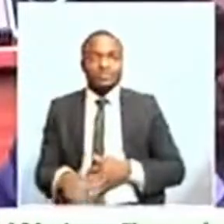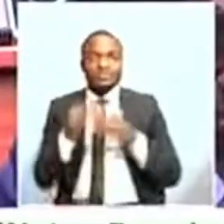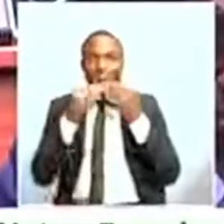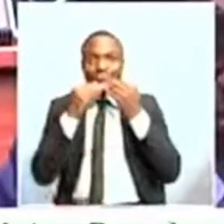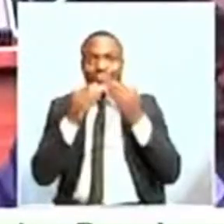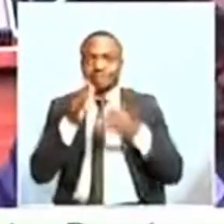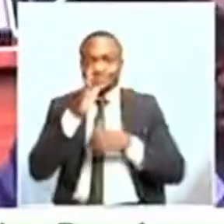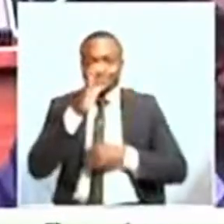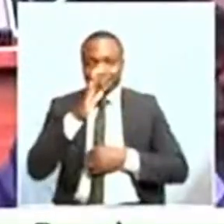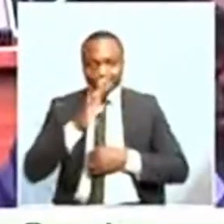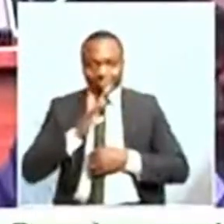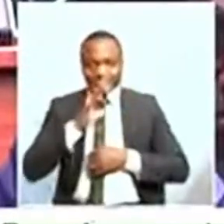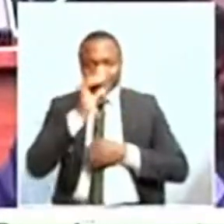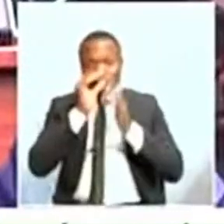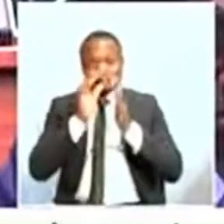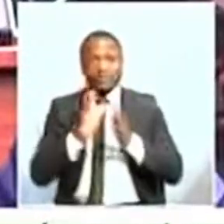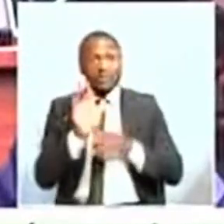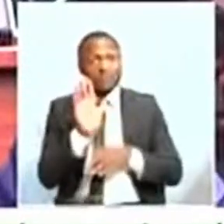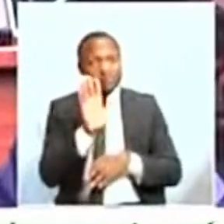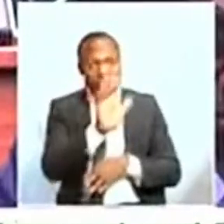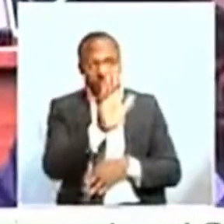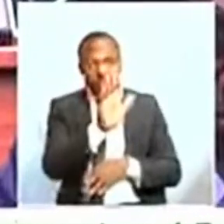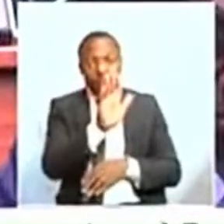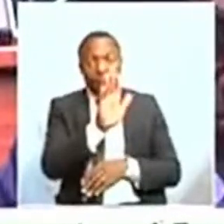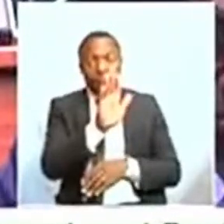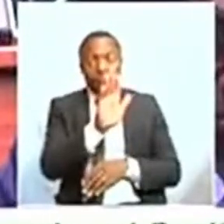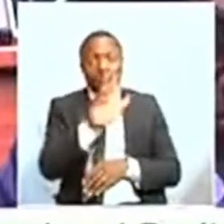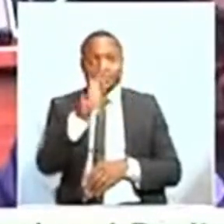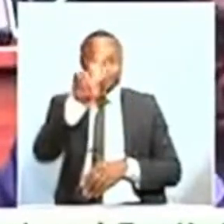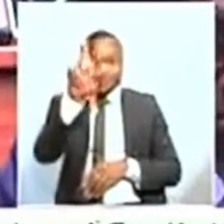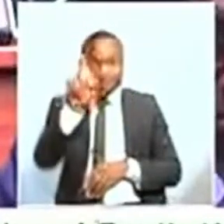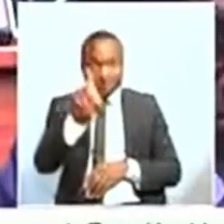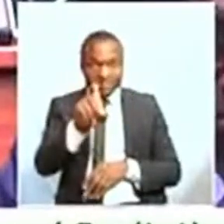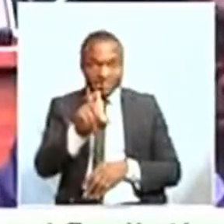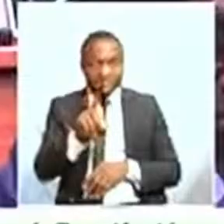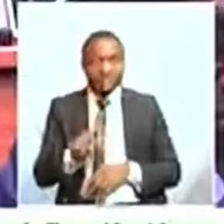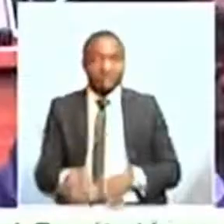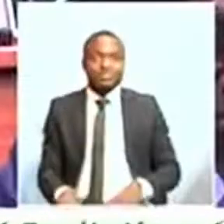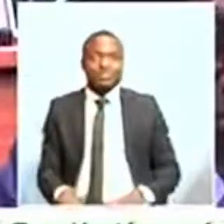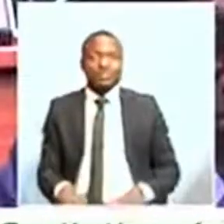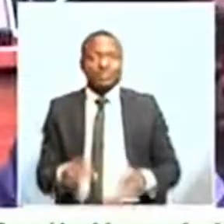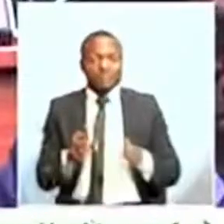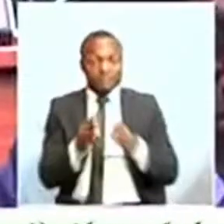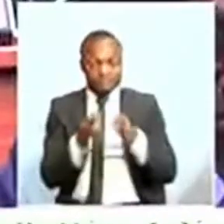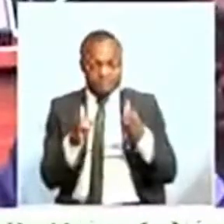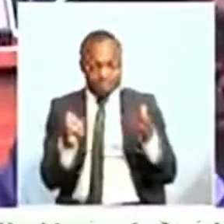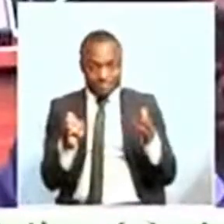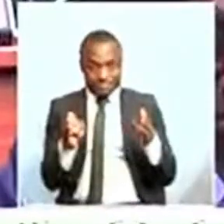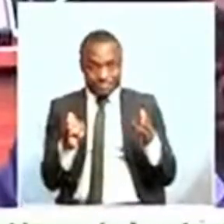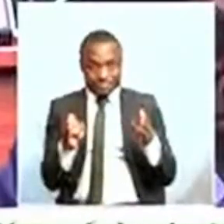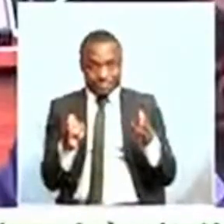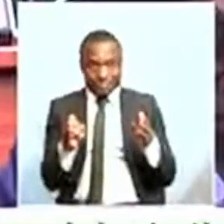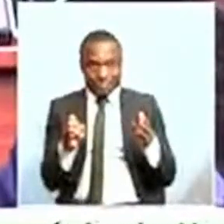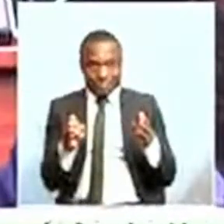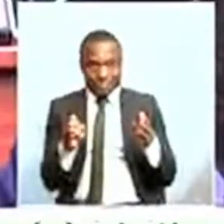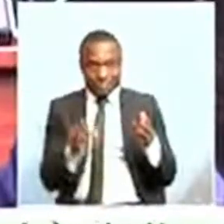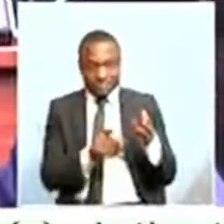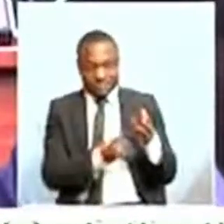you, Madam Speaker. I think your substantive question is the gap which comes